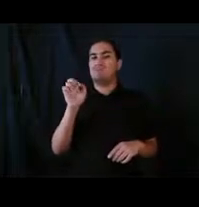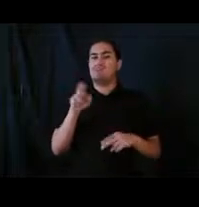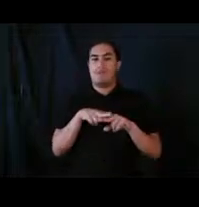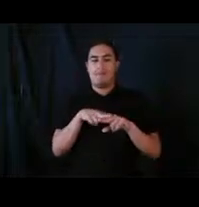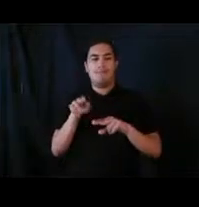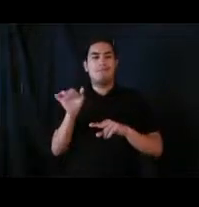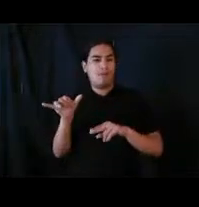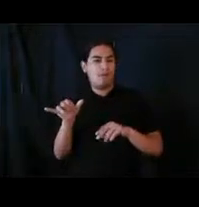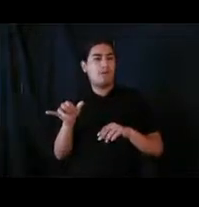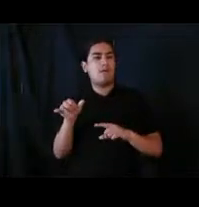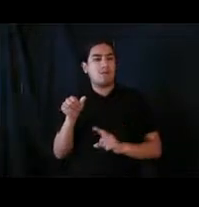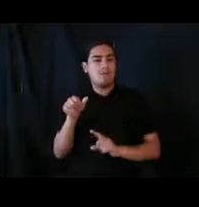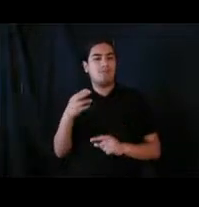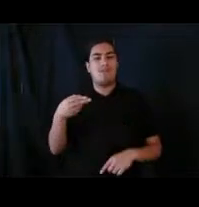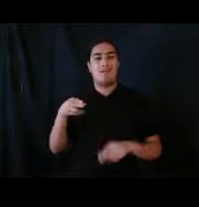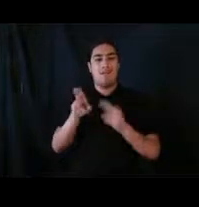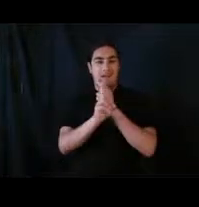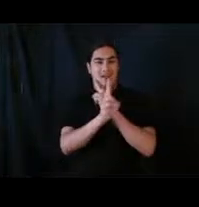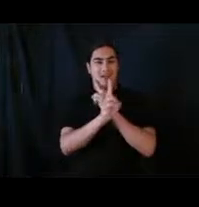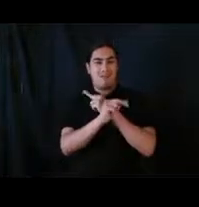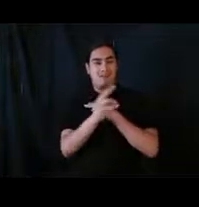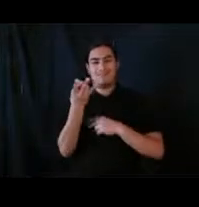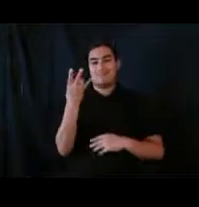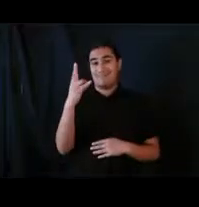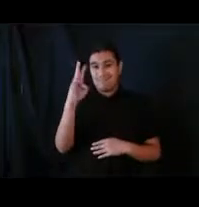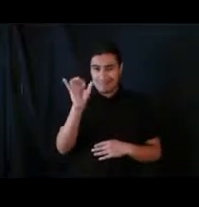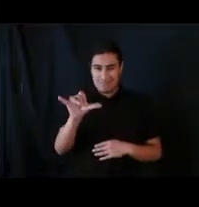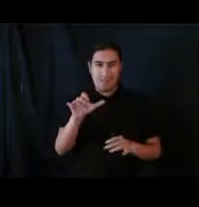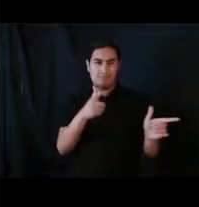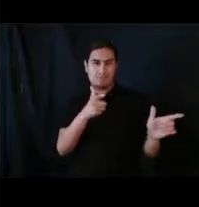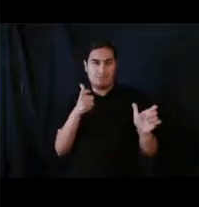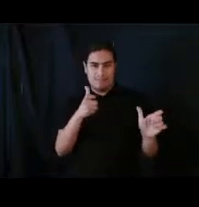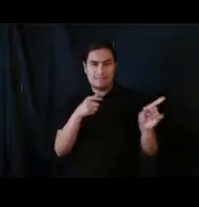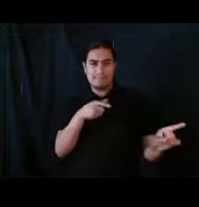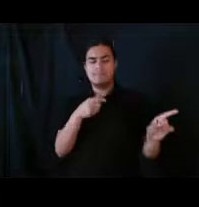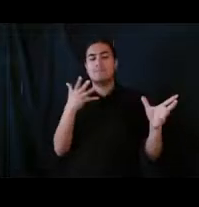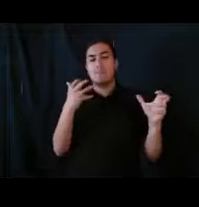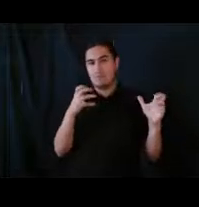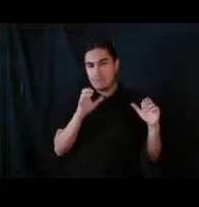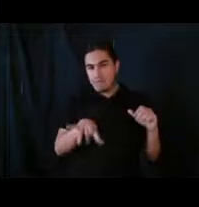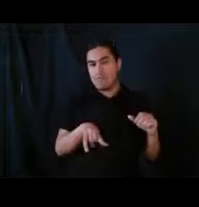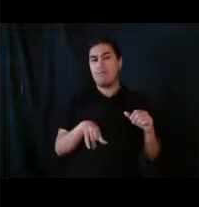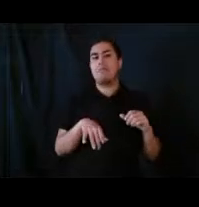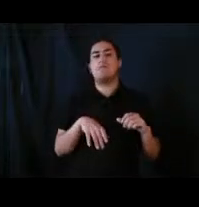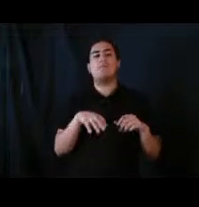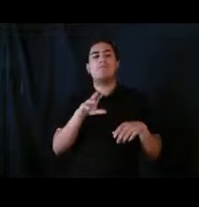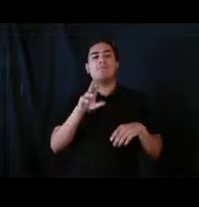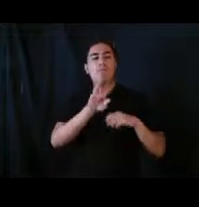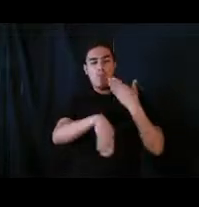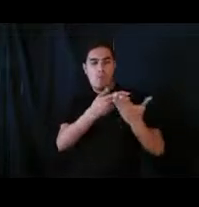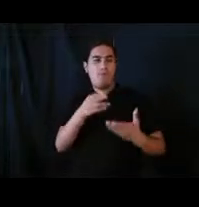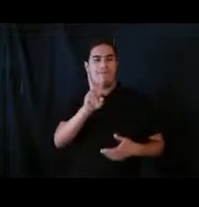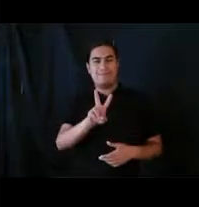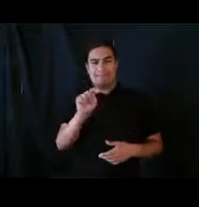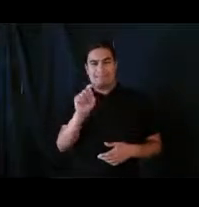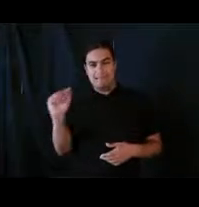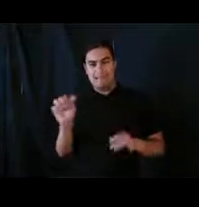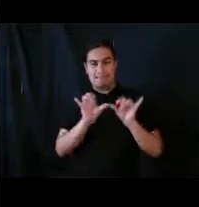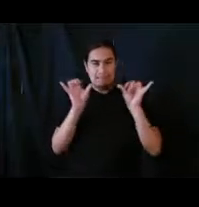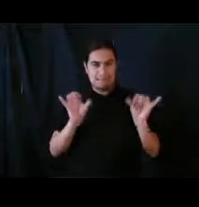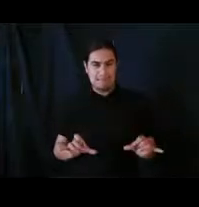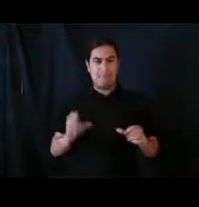the highway 17 express amtrak and of course our own vta systems light rail bus